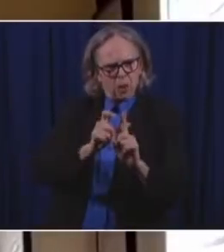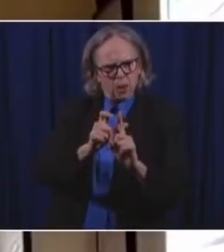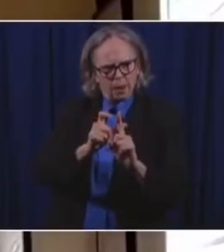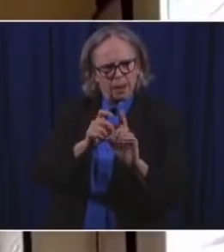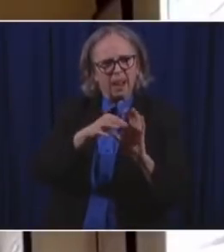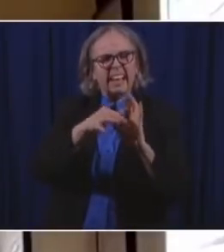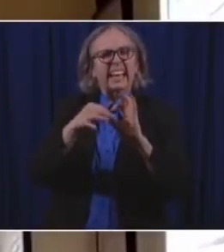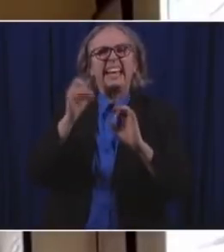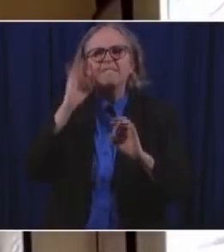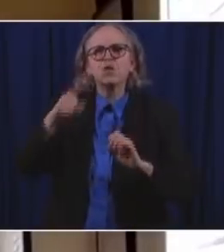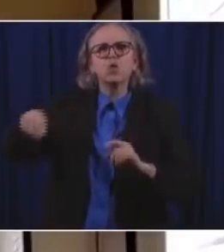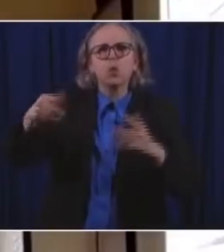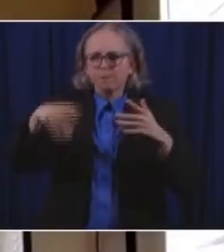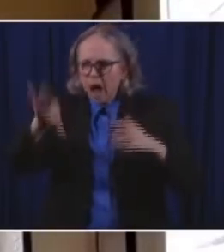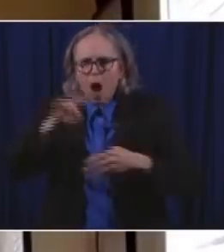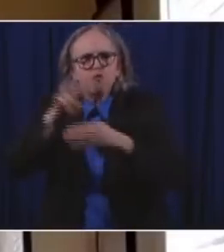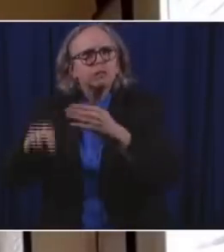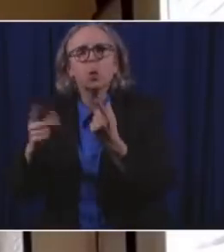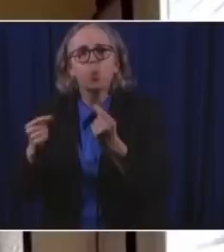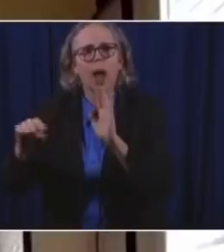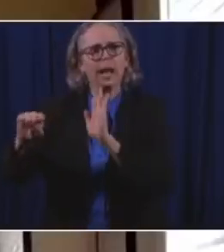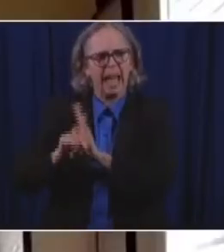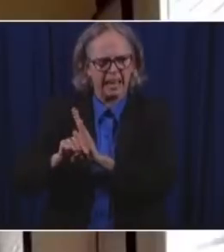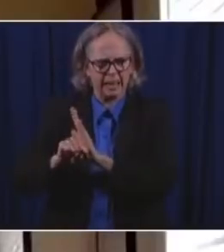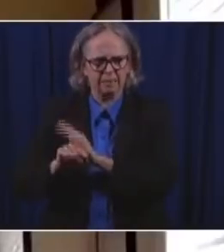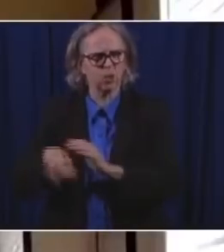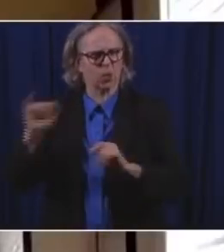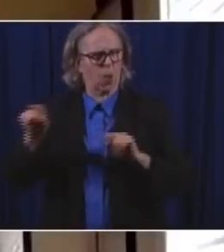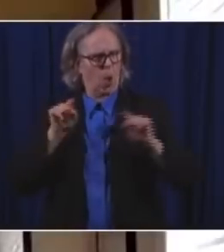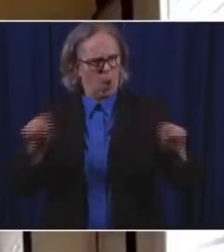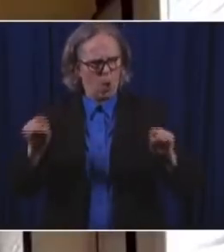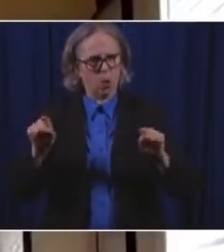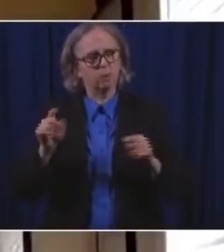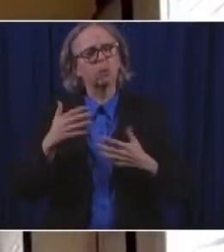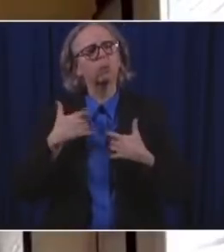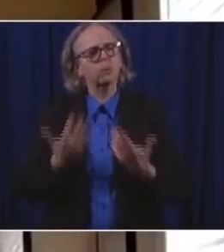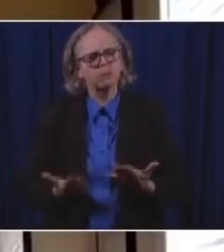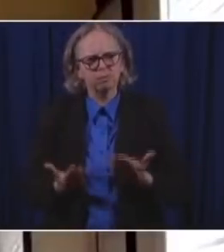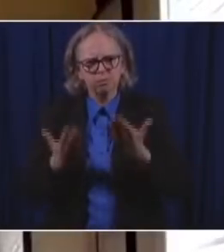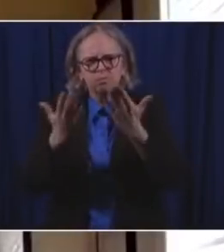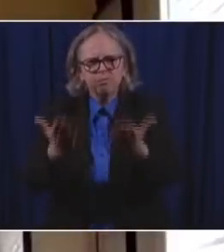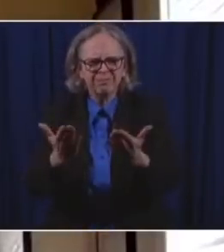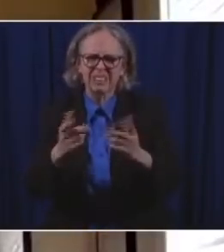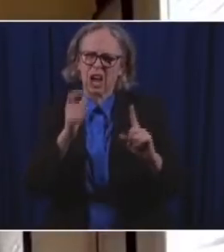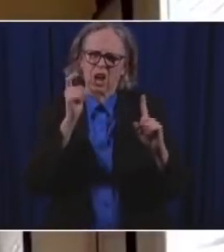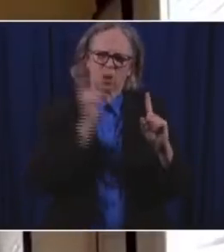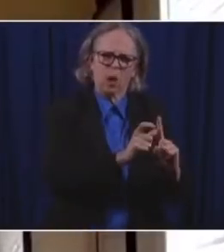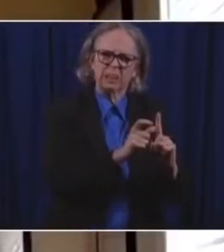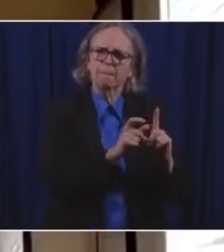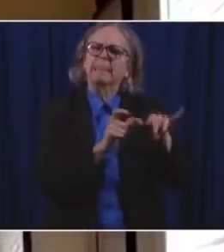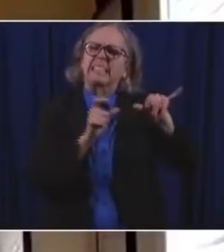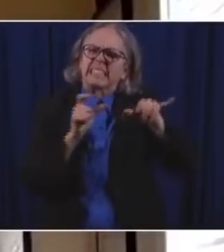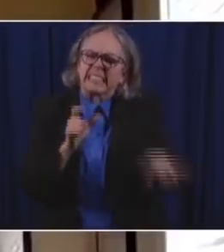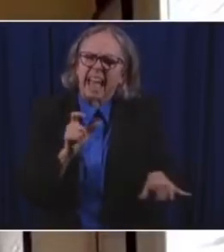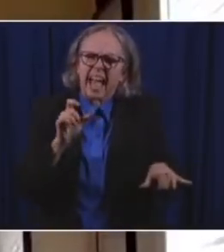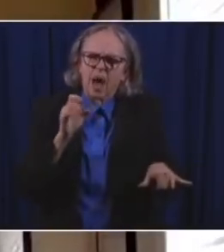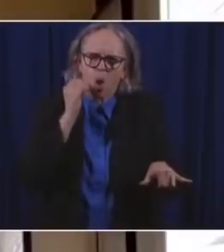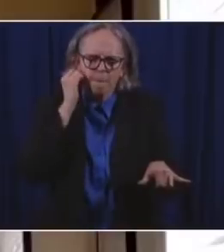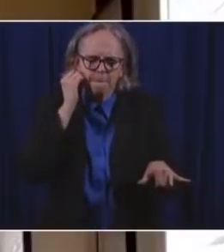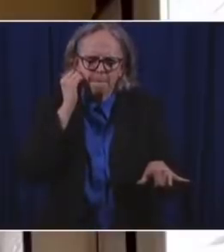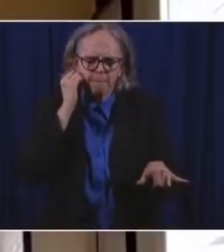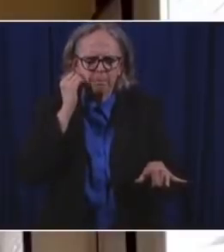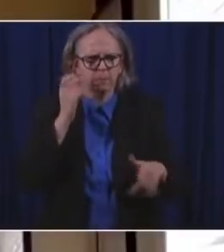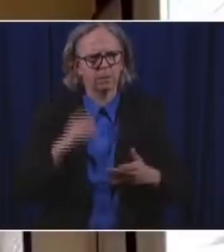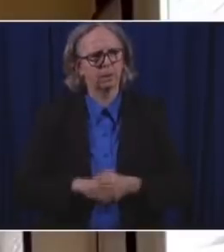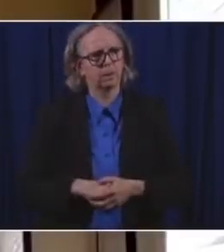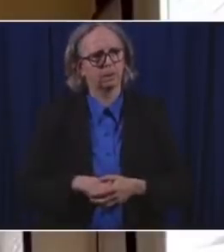symptoms. We ask people to quarantine, that is to stay in their homes, after they've had close contact with someone who